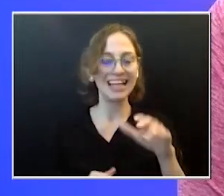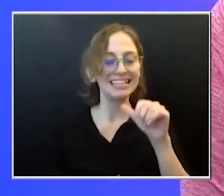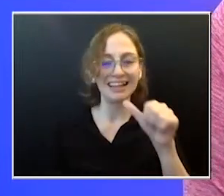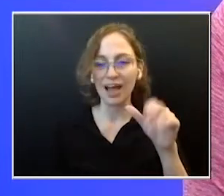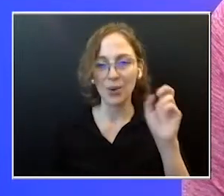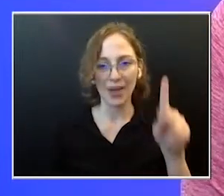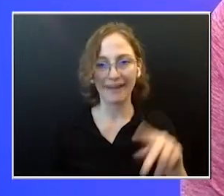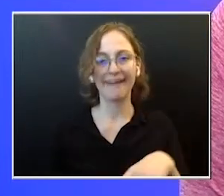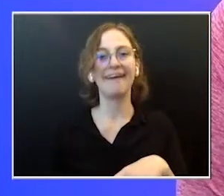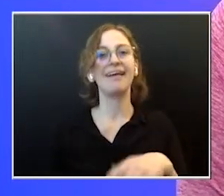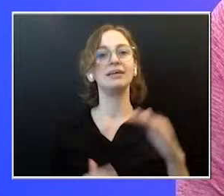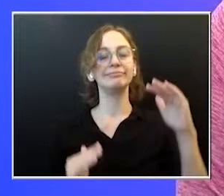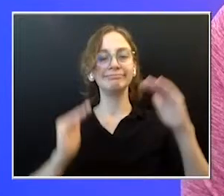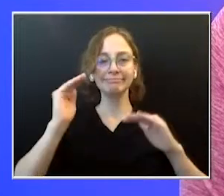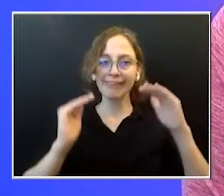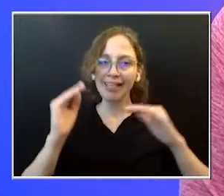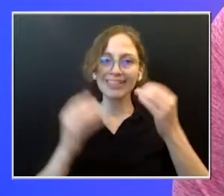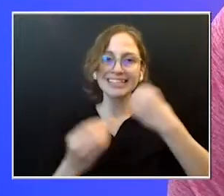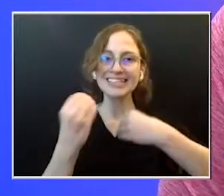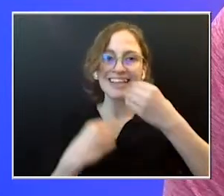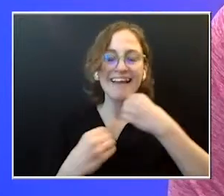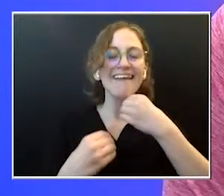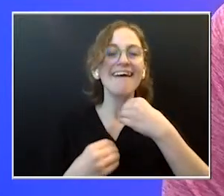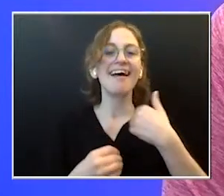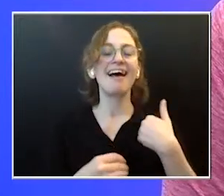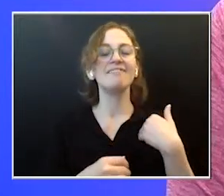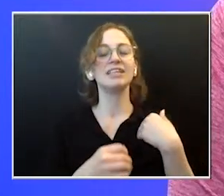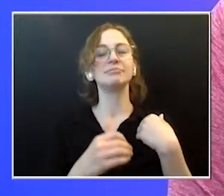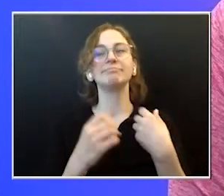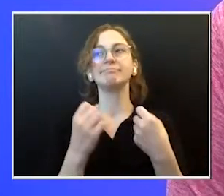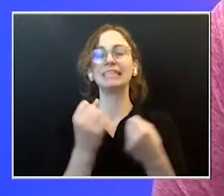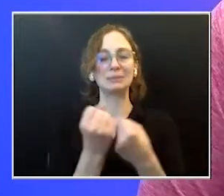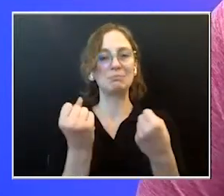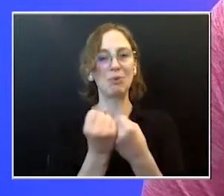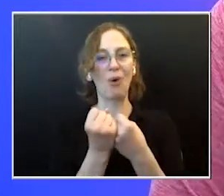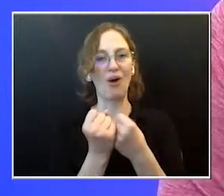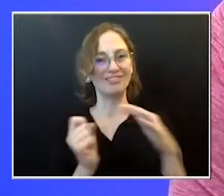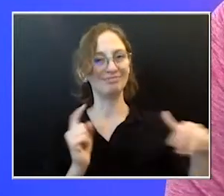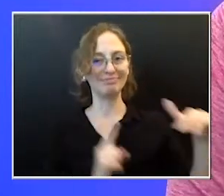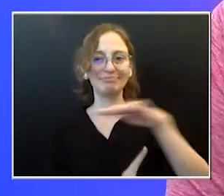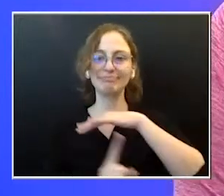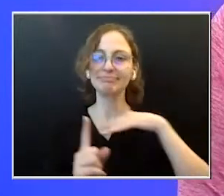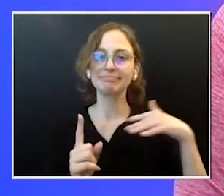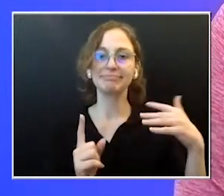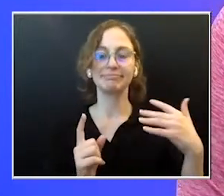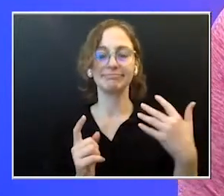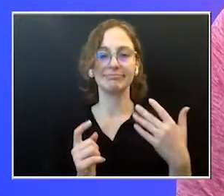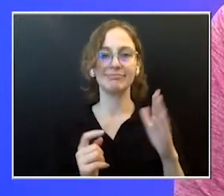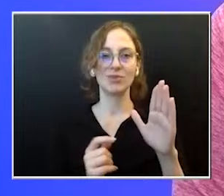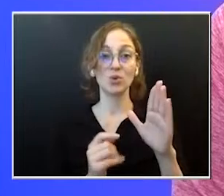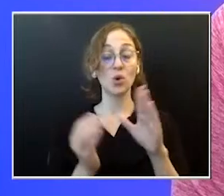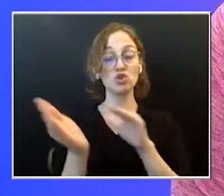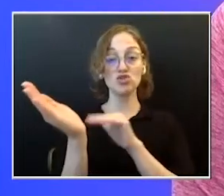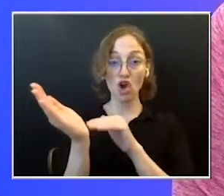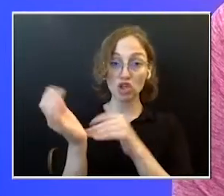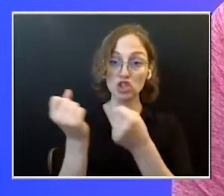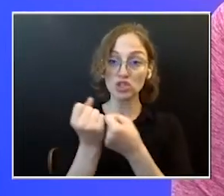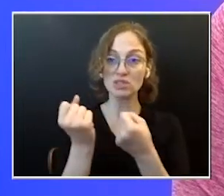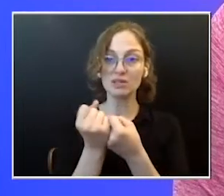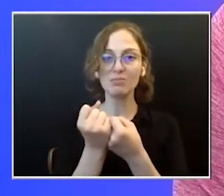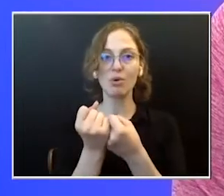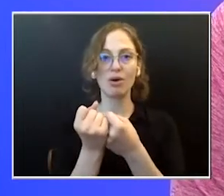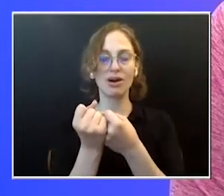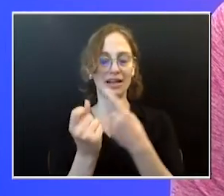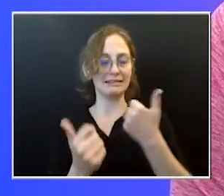diet, having the support around you. Your doctor's support, believing in yourself,